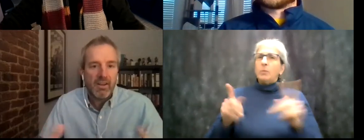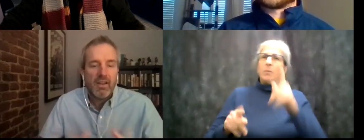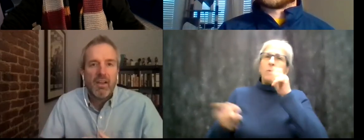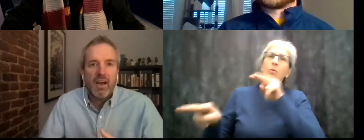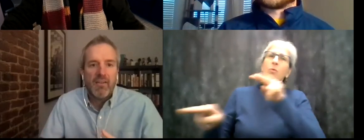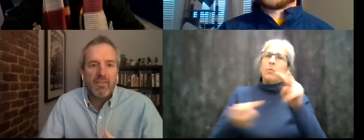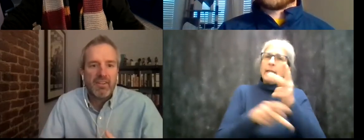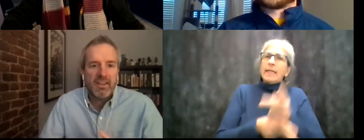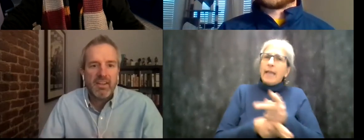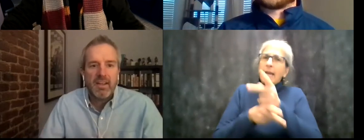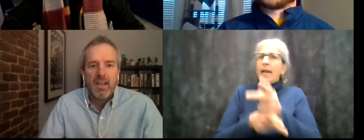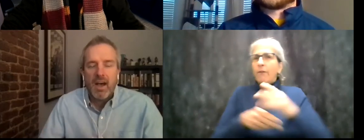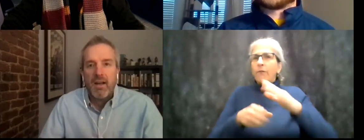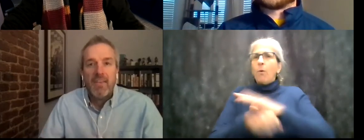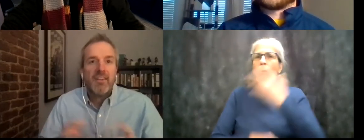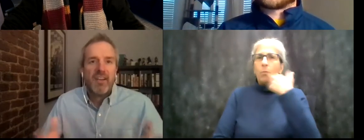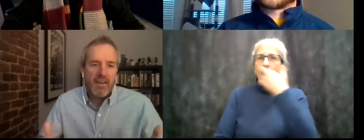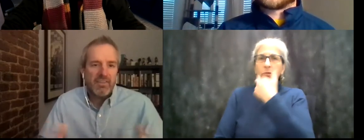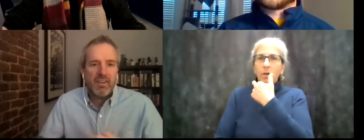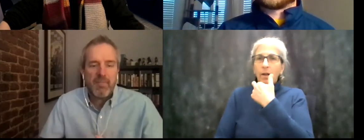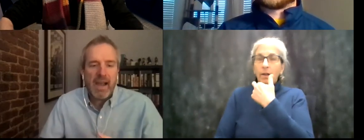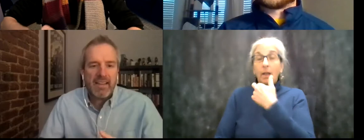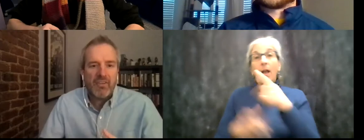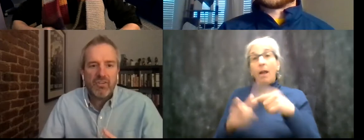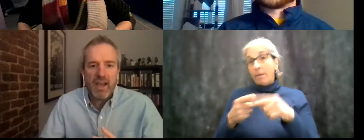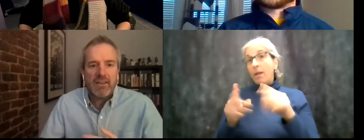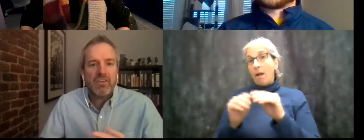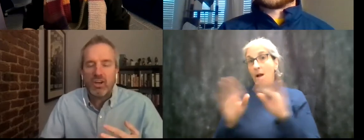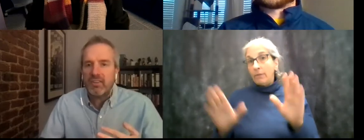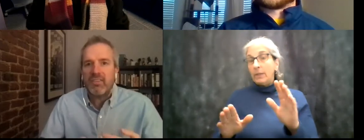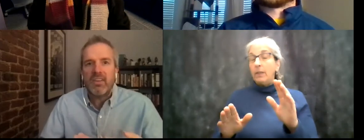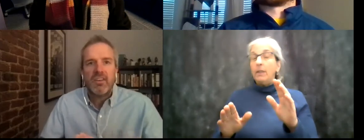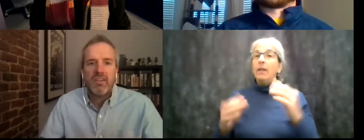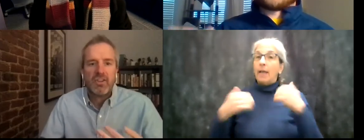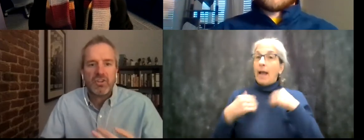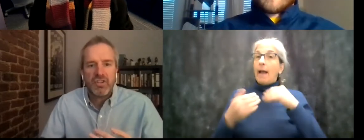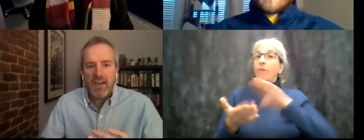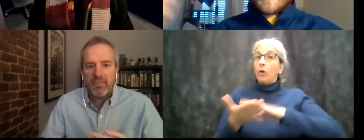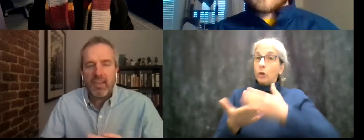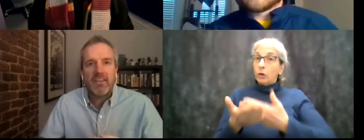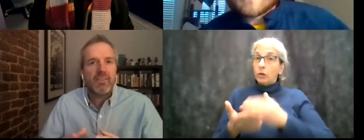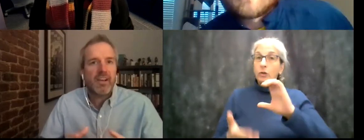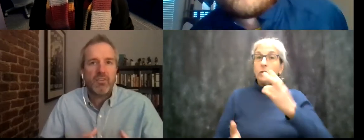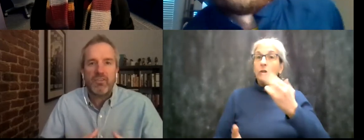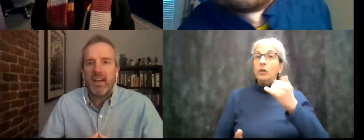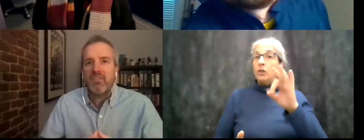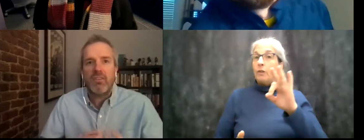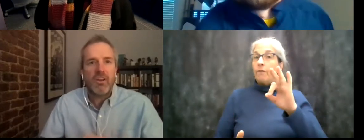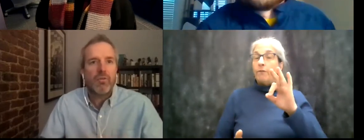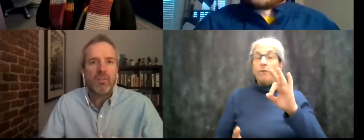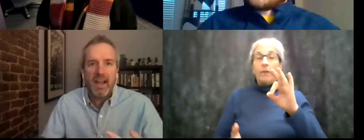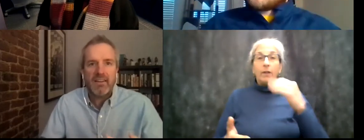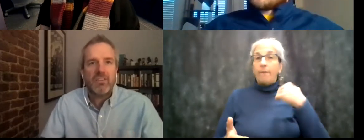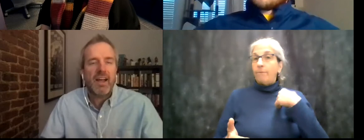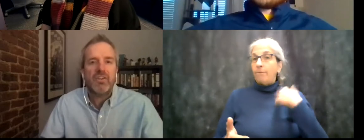entire facility. And then obviously in the back of the house, you've got cooks, you've got your chefs at different levels. You've got, you